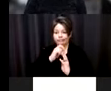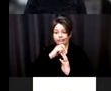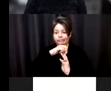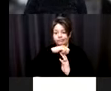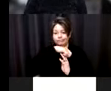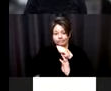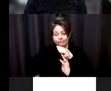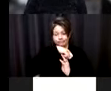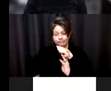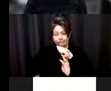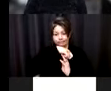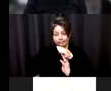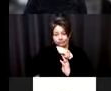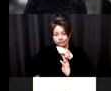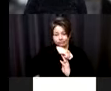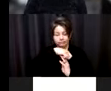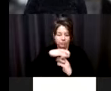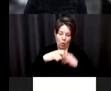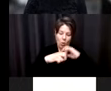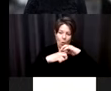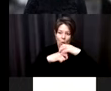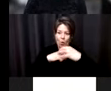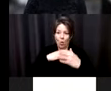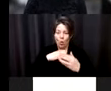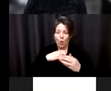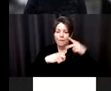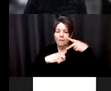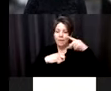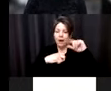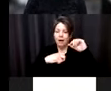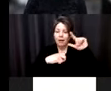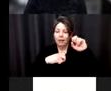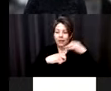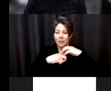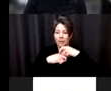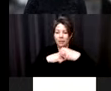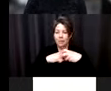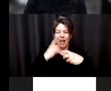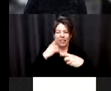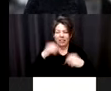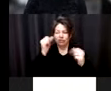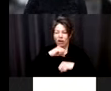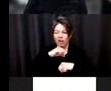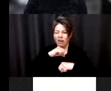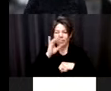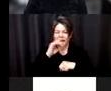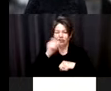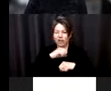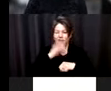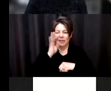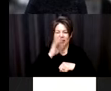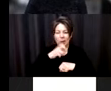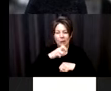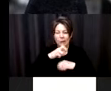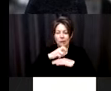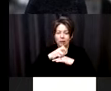blossom, loaded with pollen and could barely move. I think she was drunk, but it was such a treat to be able